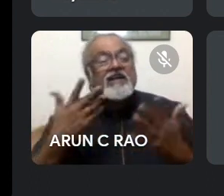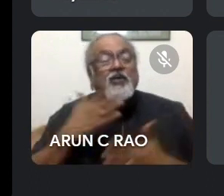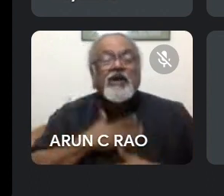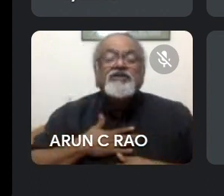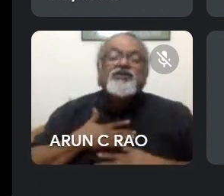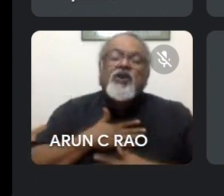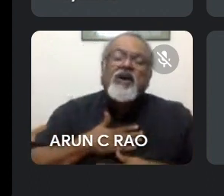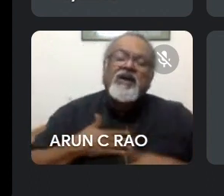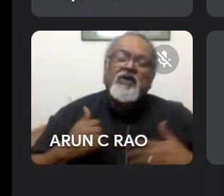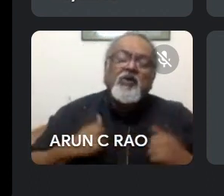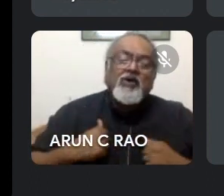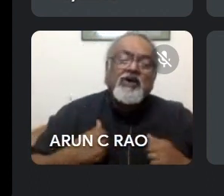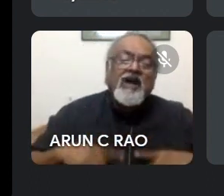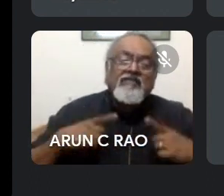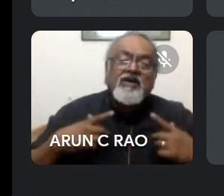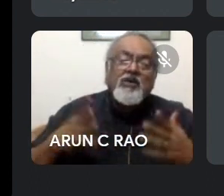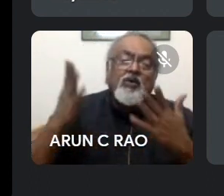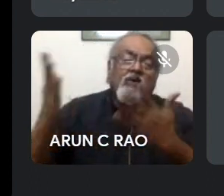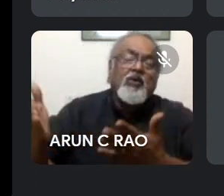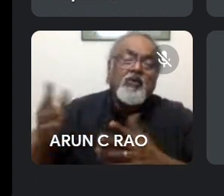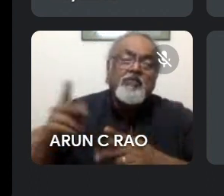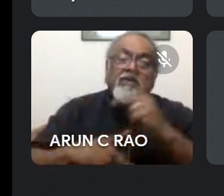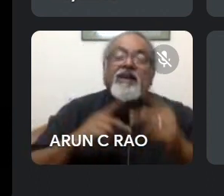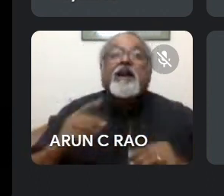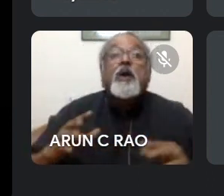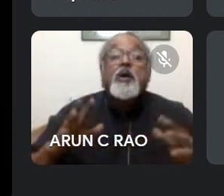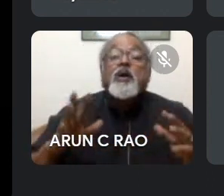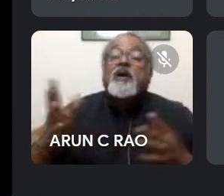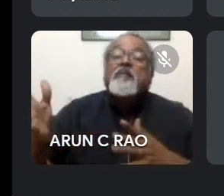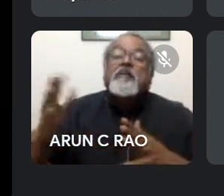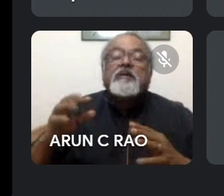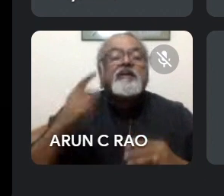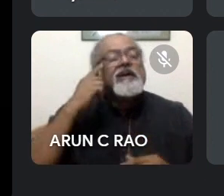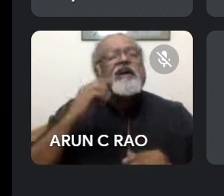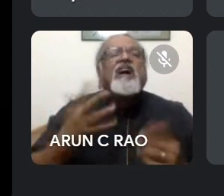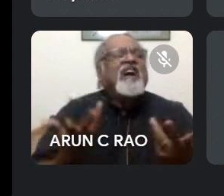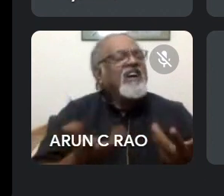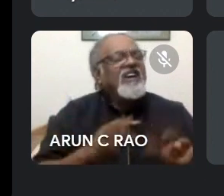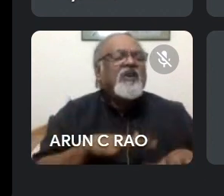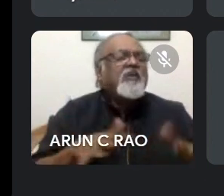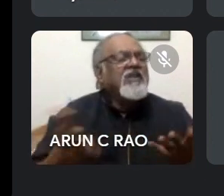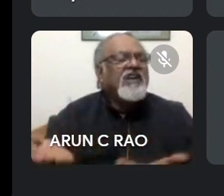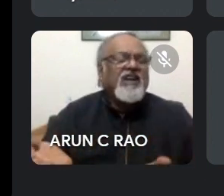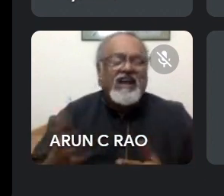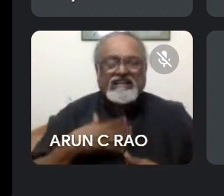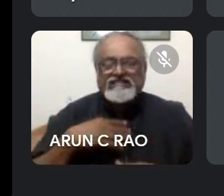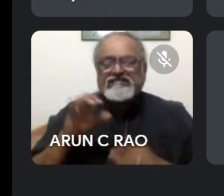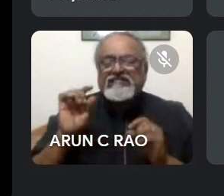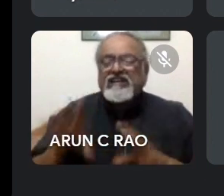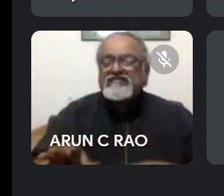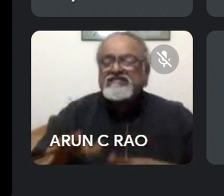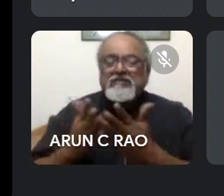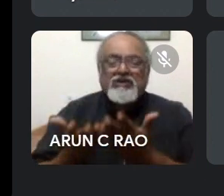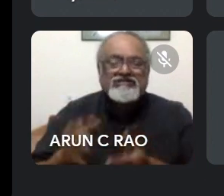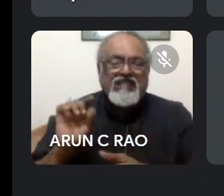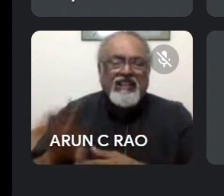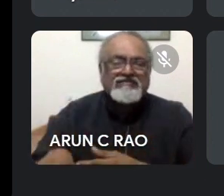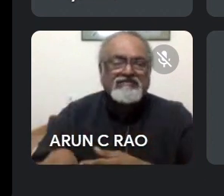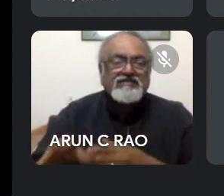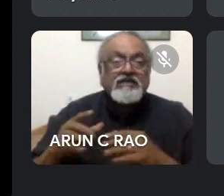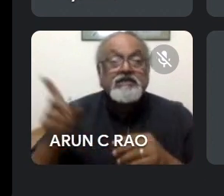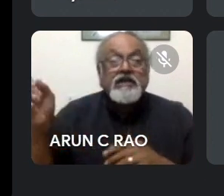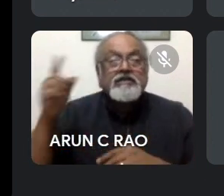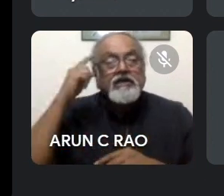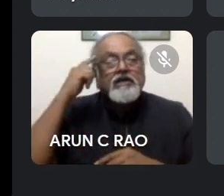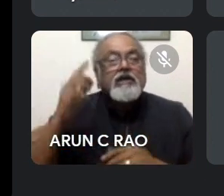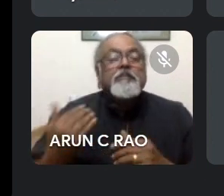enjoy what other people take for granted. When other people say, oh my God, I hate this homework and thing, they're talking from a place